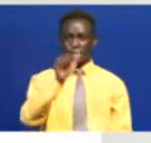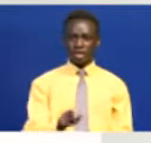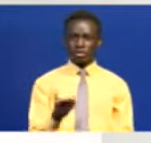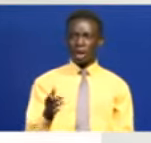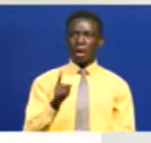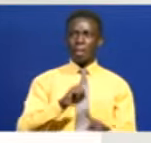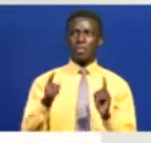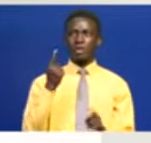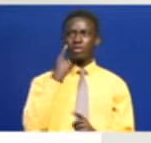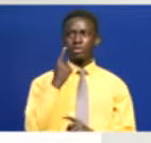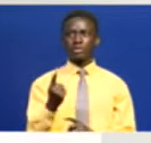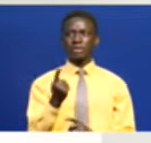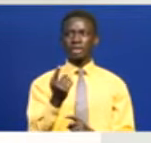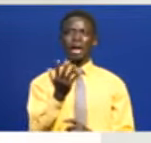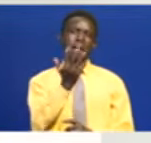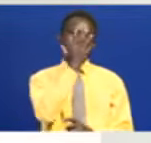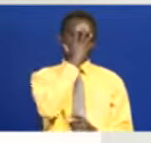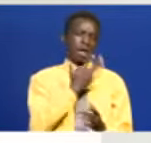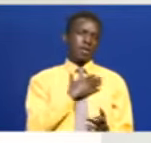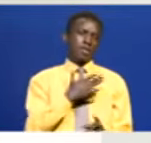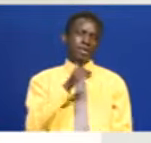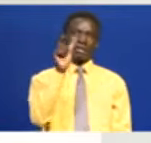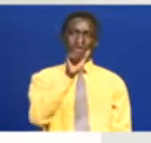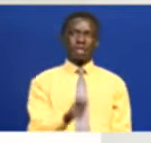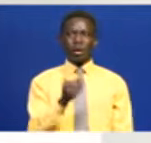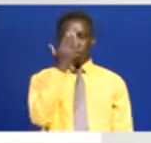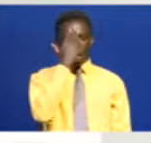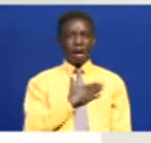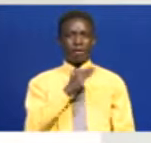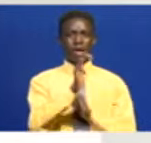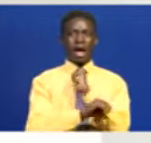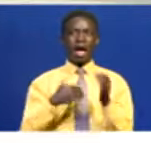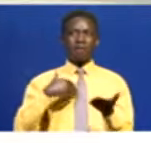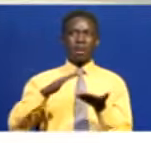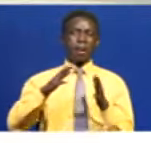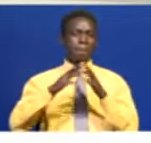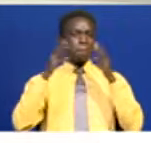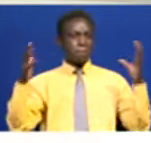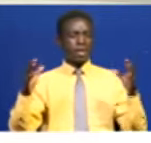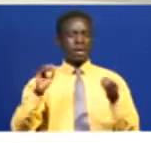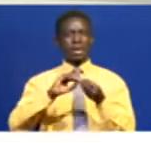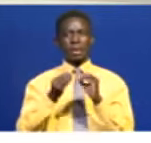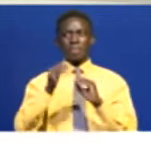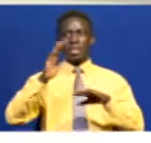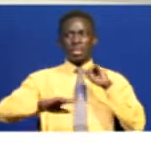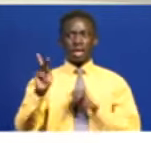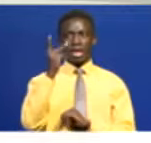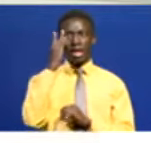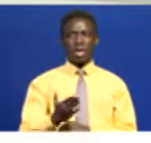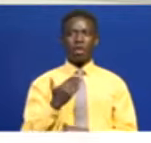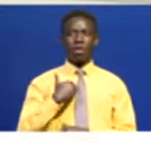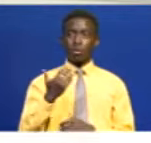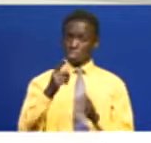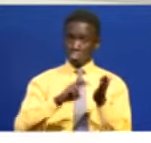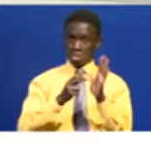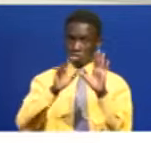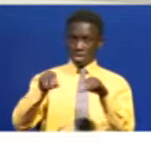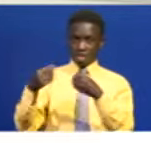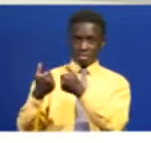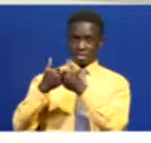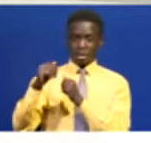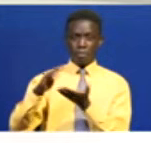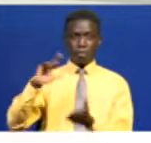some other countries in the region even had bigger numbers than Kenya. Yes. It's a big challenge. So you're challenging Kenyans. You need more Kenyans. So for them